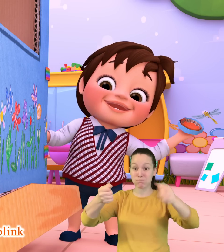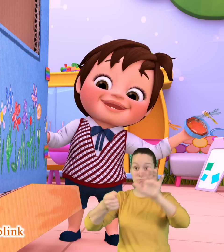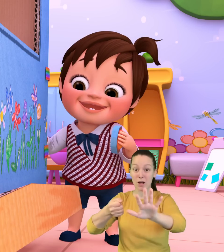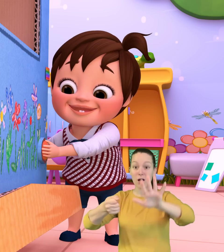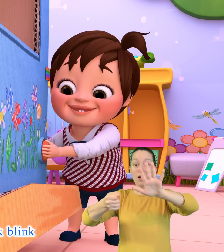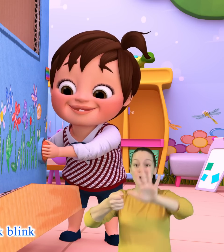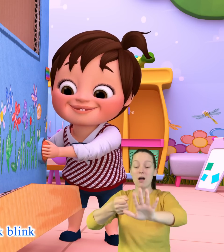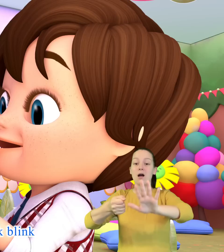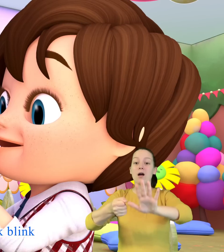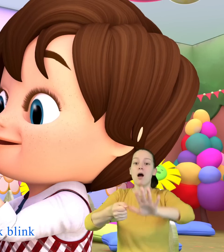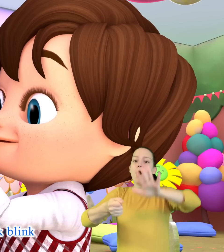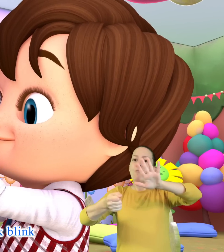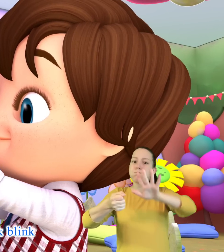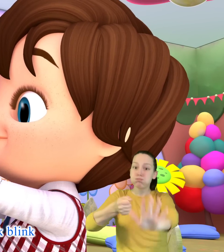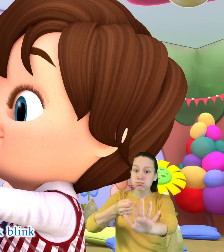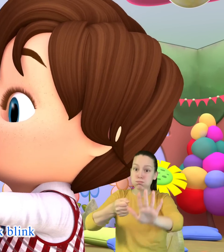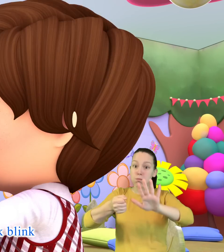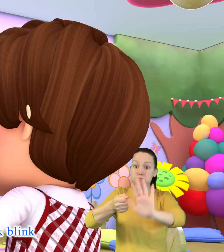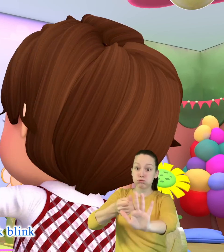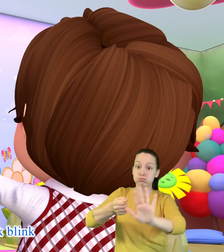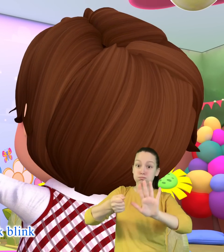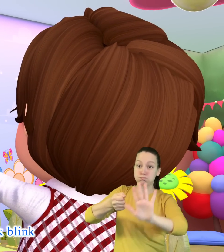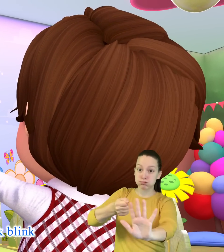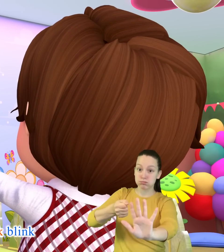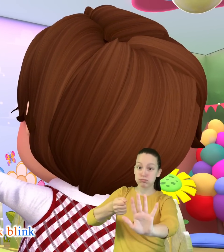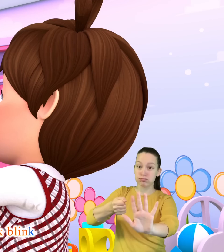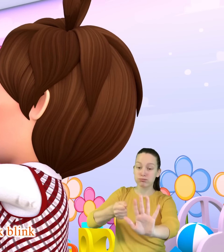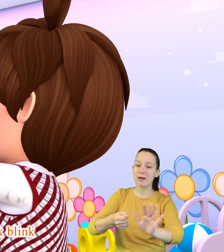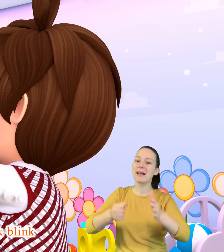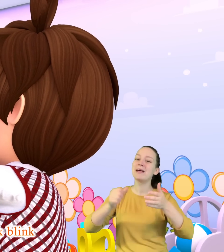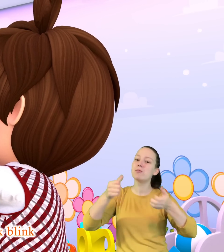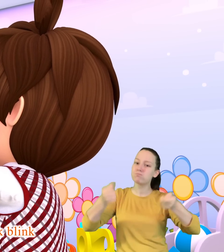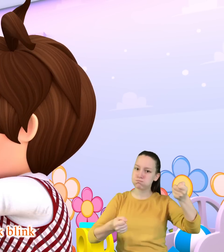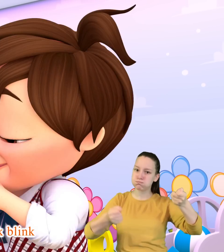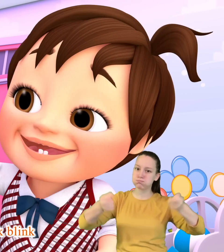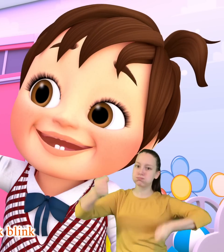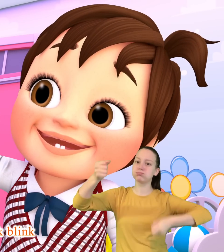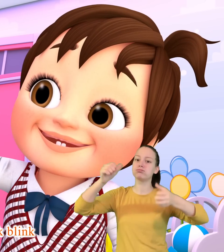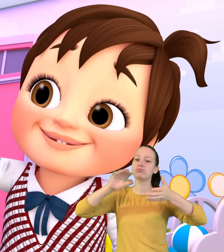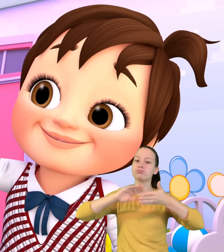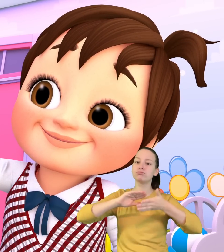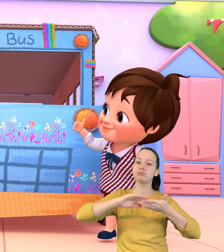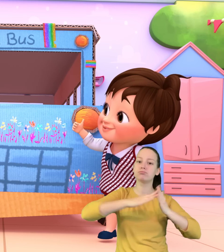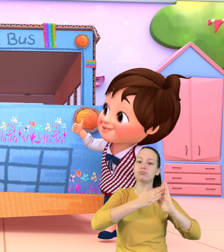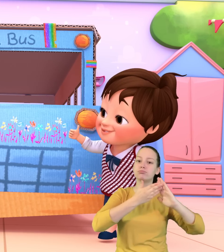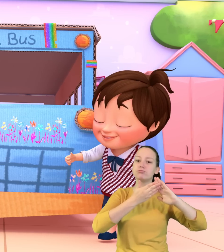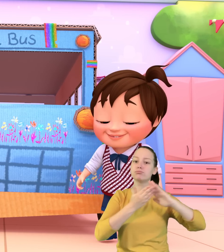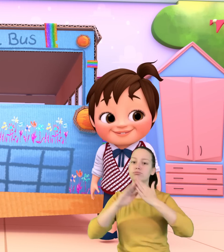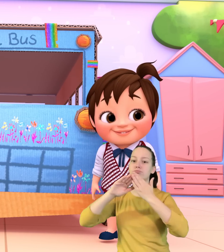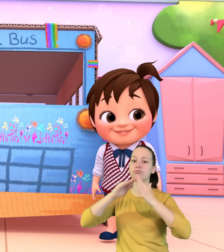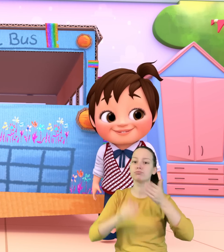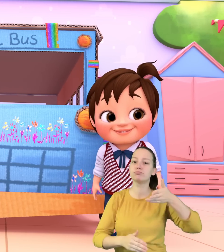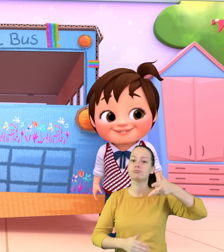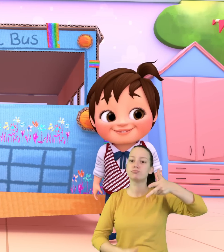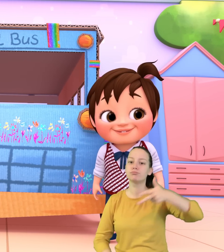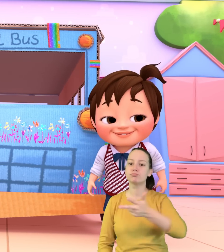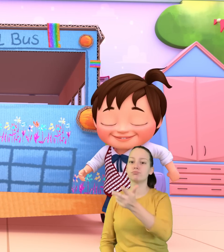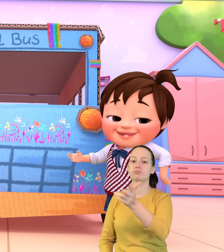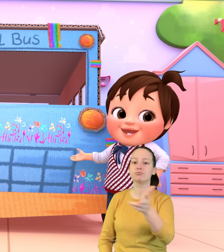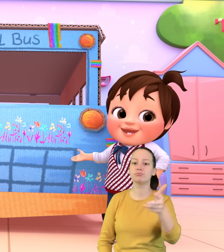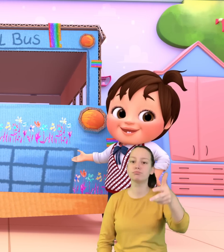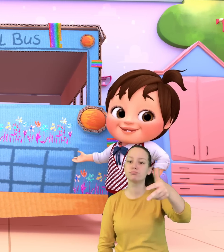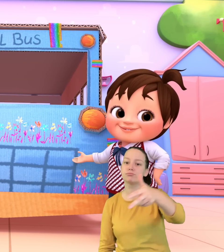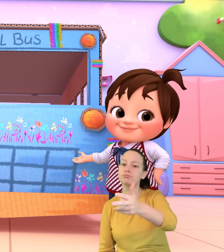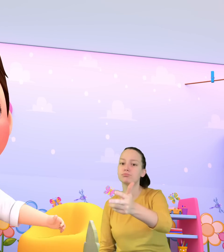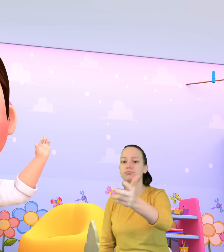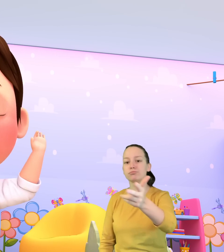blink, blink. The lights on the bus go blink, blink, blink, all